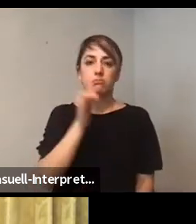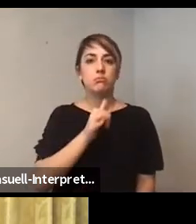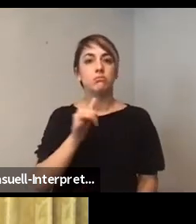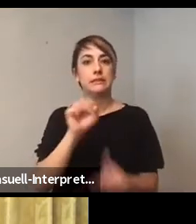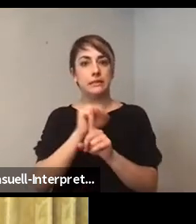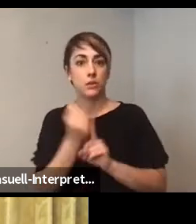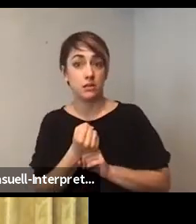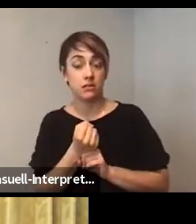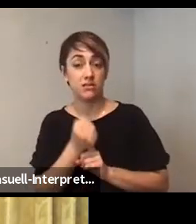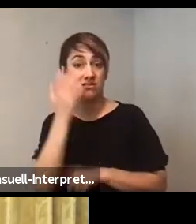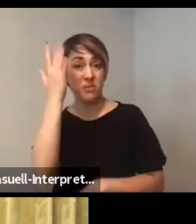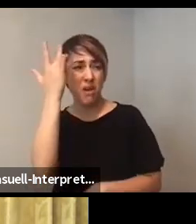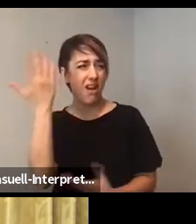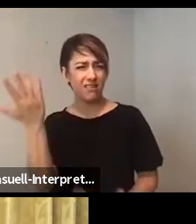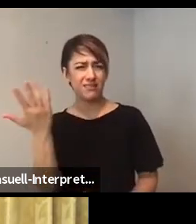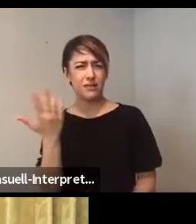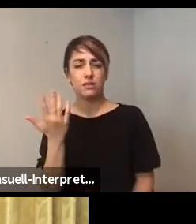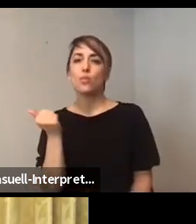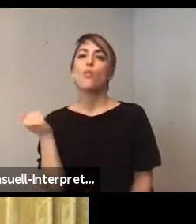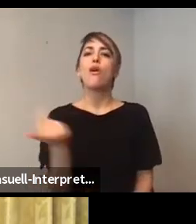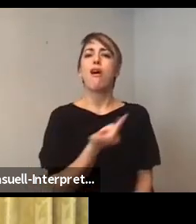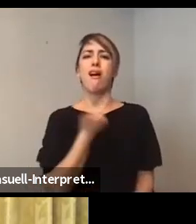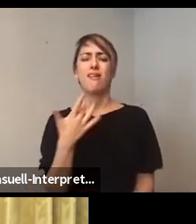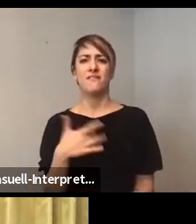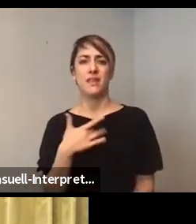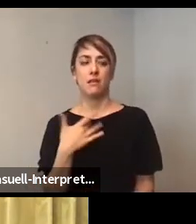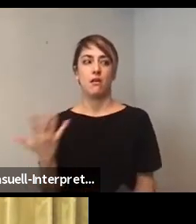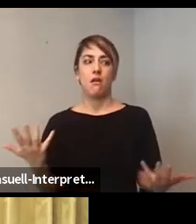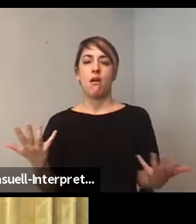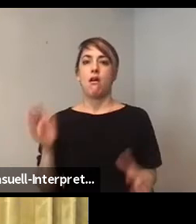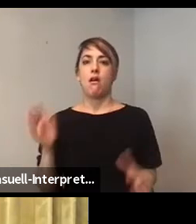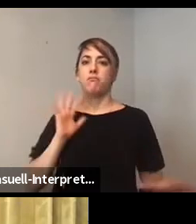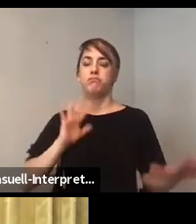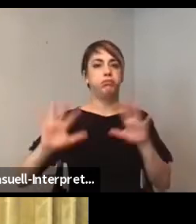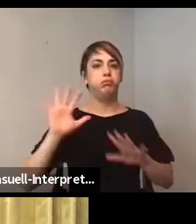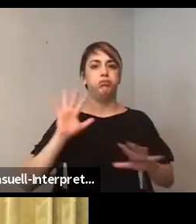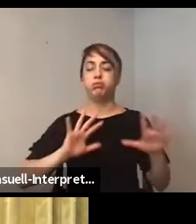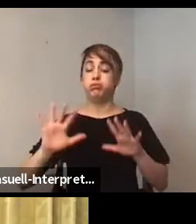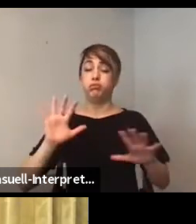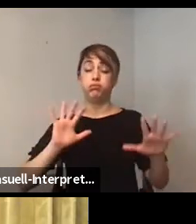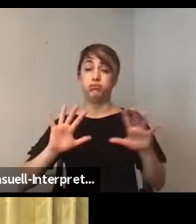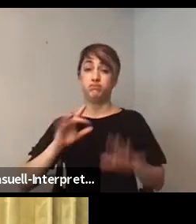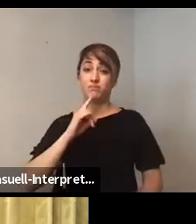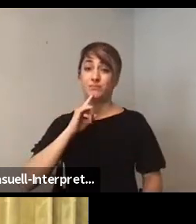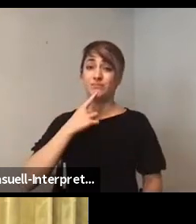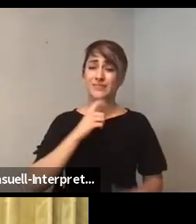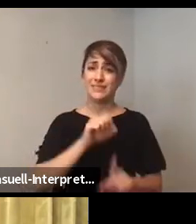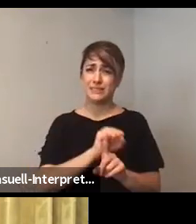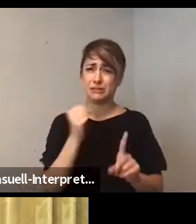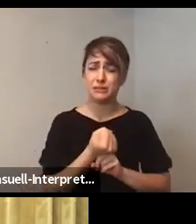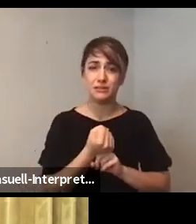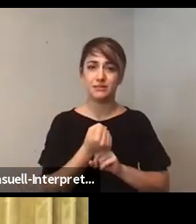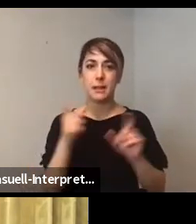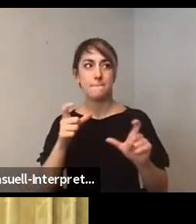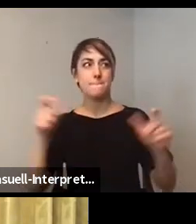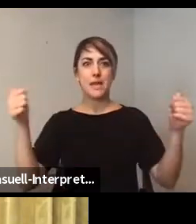that it's something so big, it's something bigger than we are, and we don't know